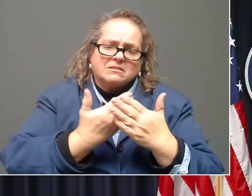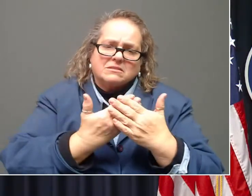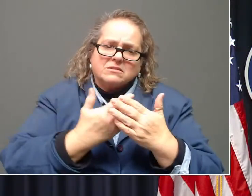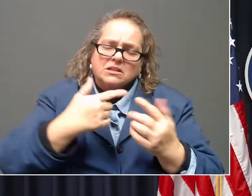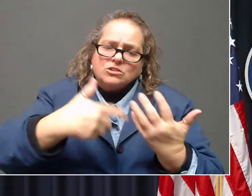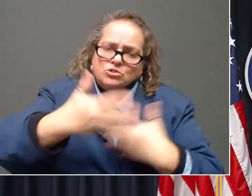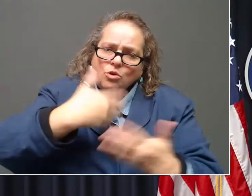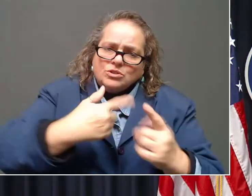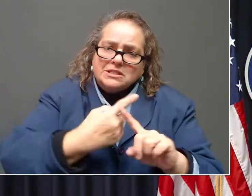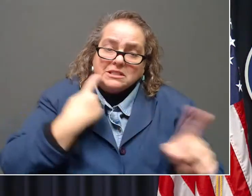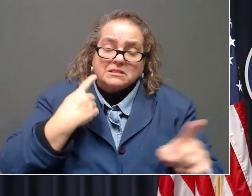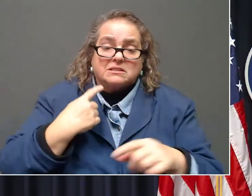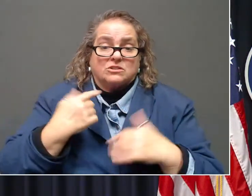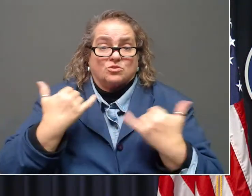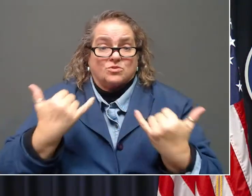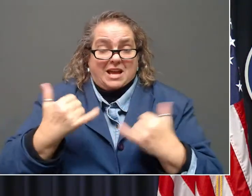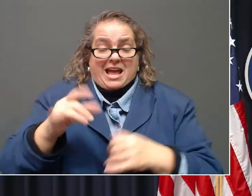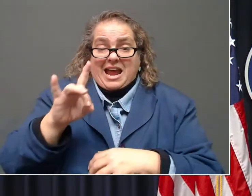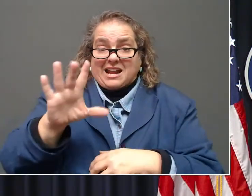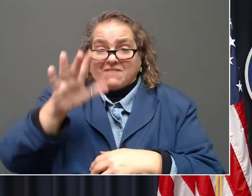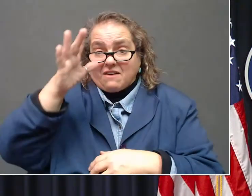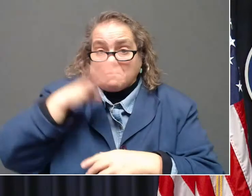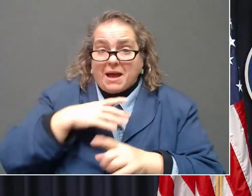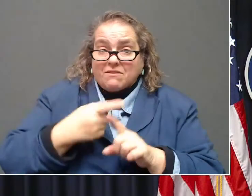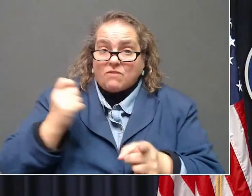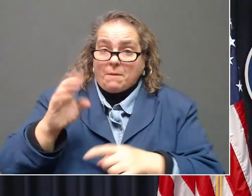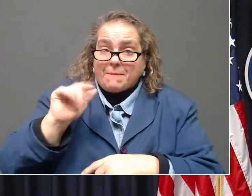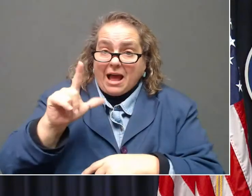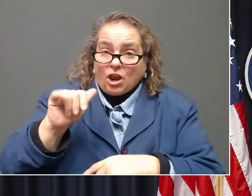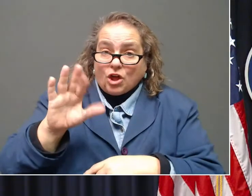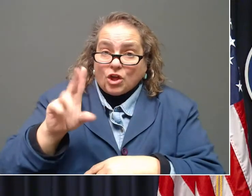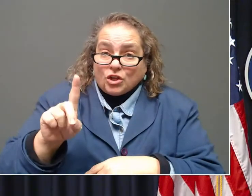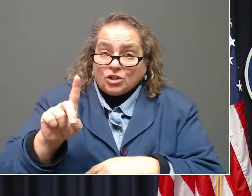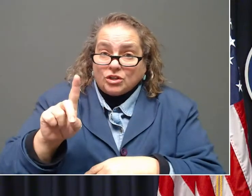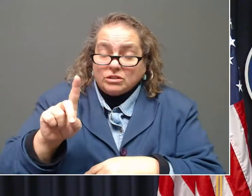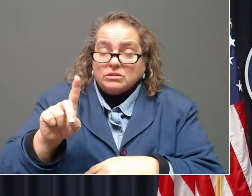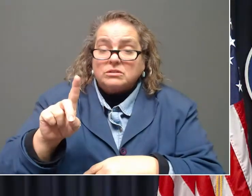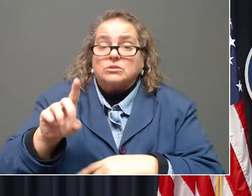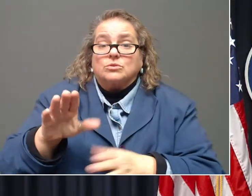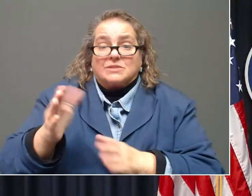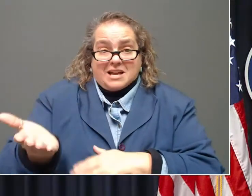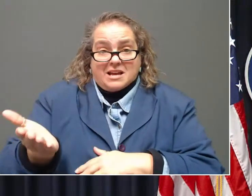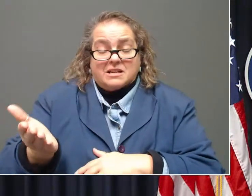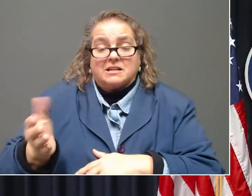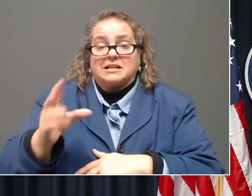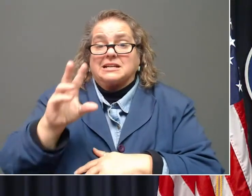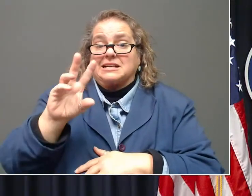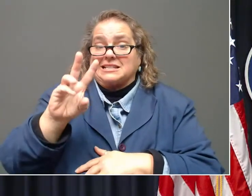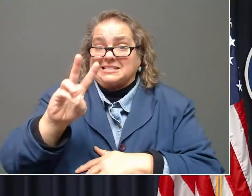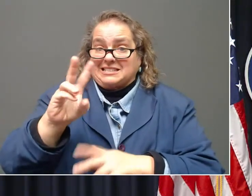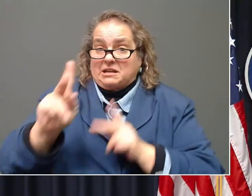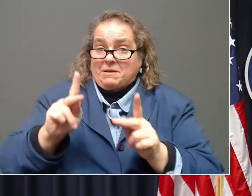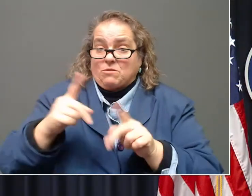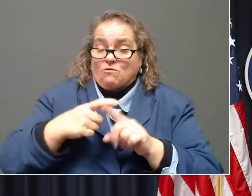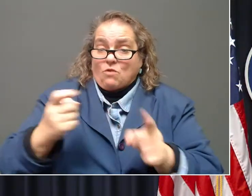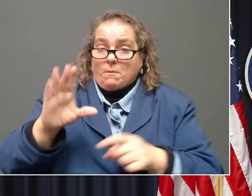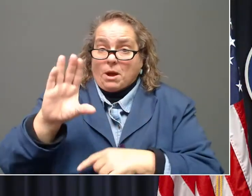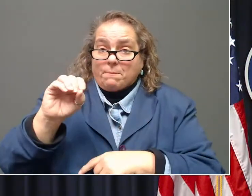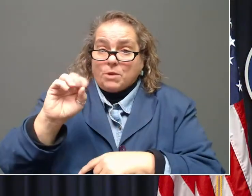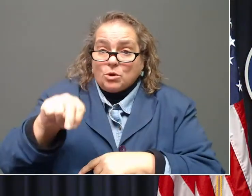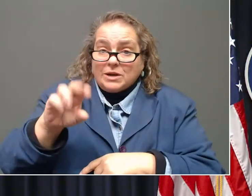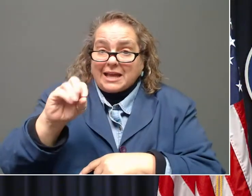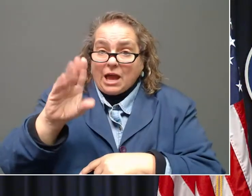3,000th death not long ago by planting flags out here at the Capitol. We add to that every day. Going